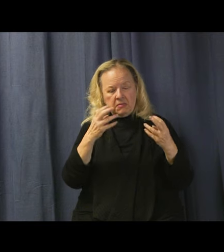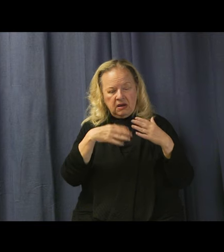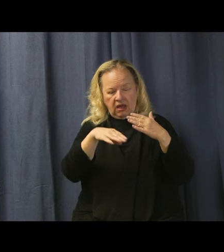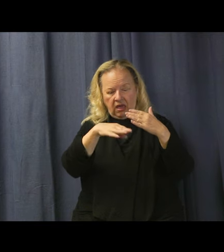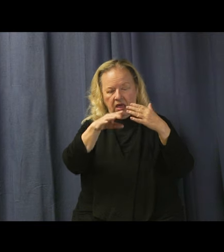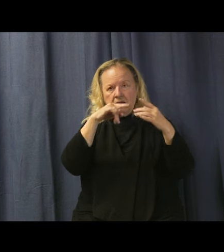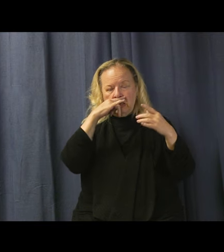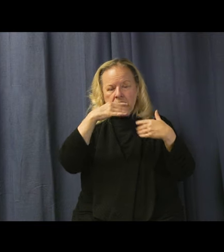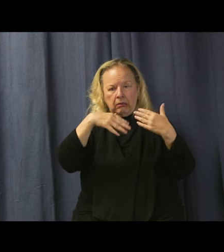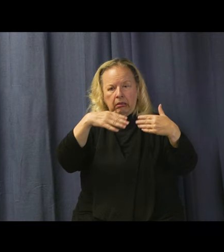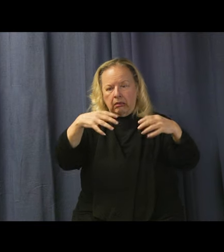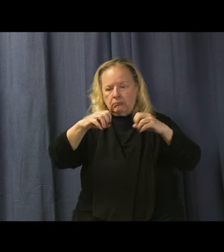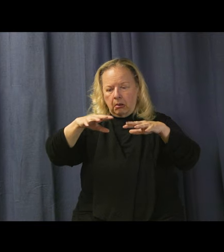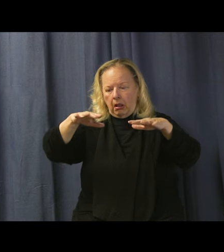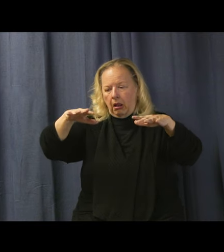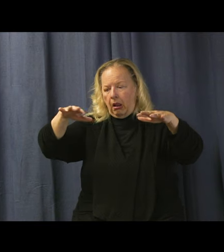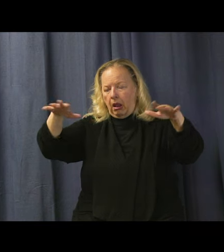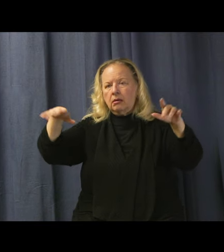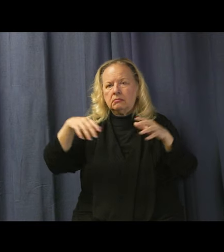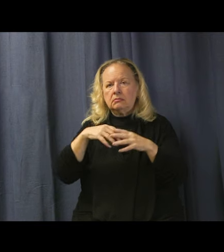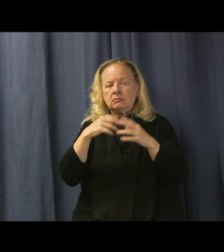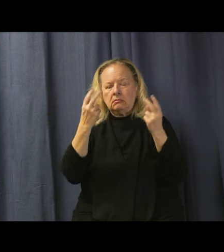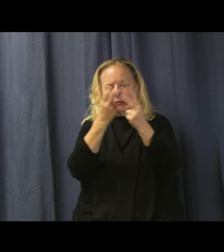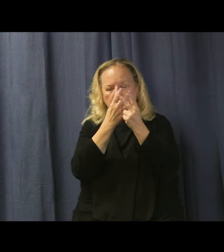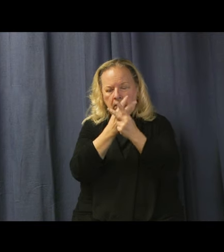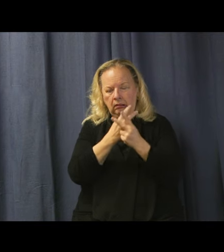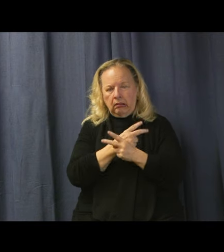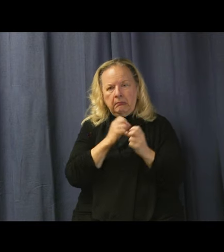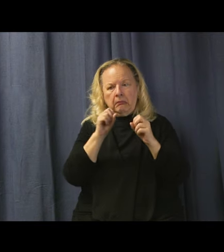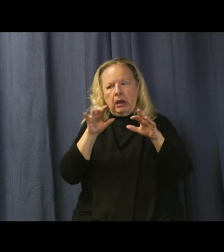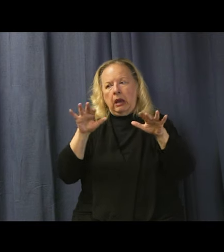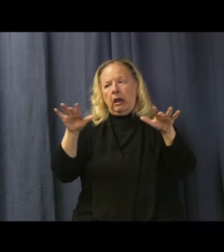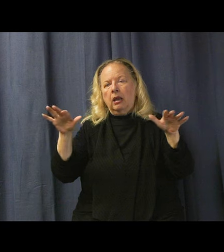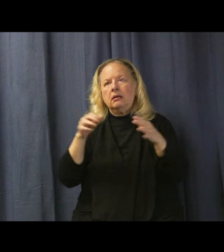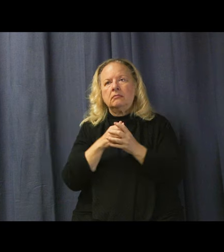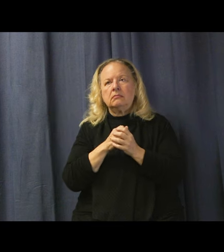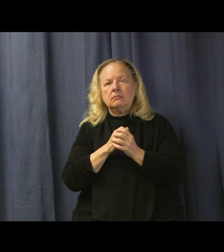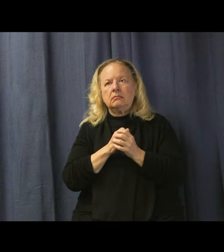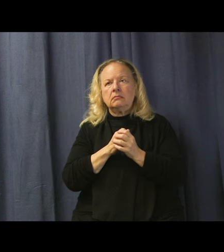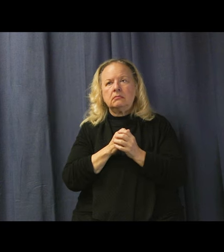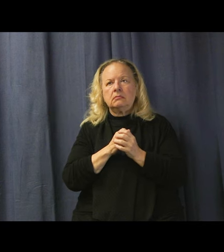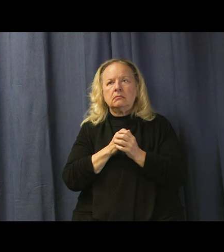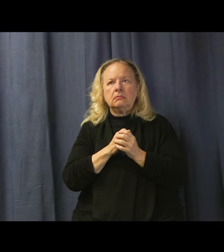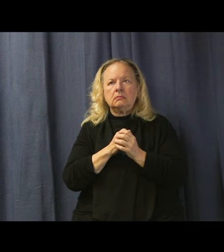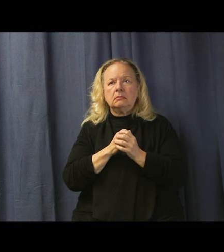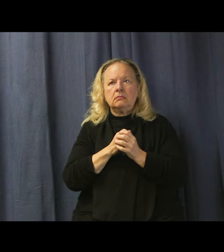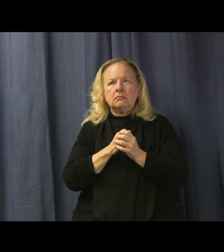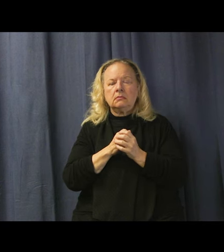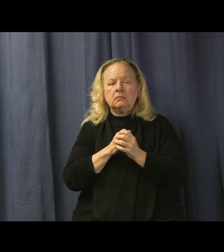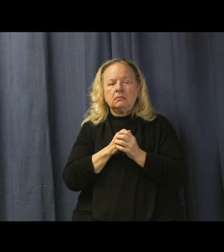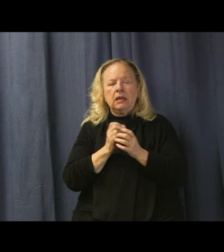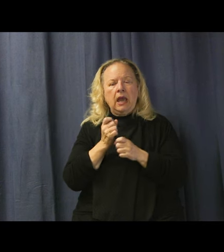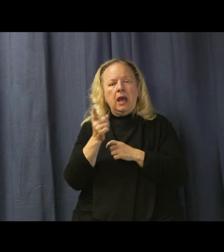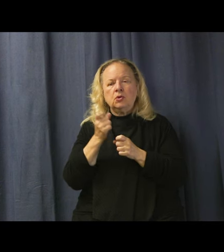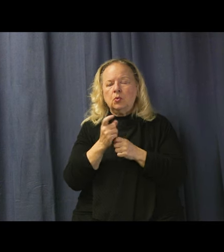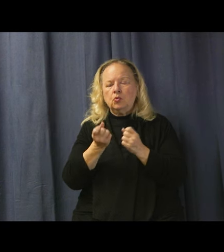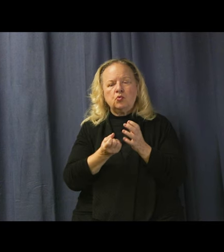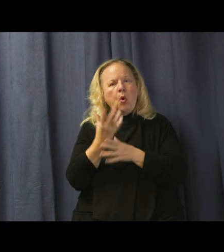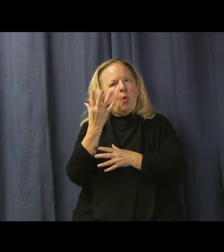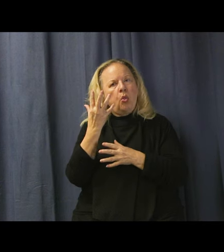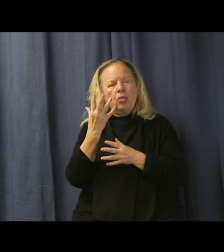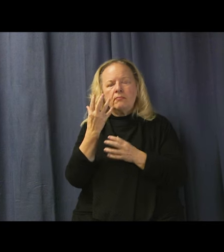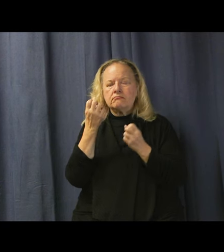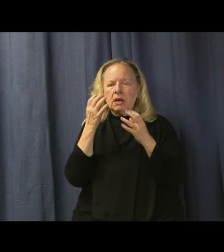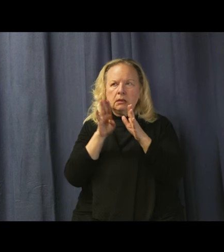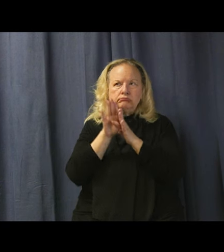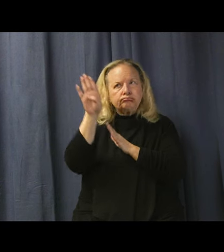kids are going to have kids. It's just a matter of the force of multiplication. Just a 1% annual growth, you're going to have 44 million people